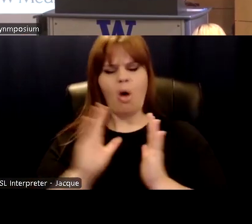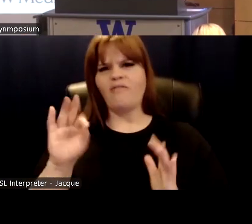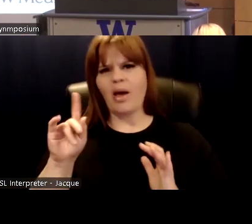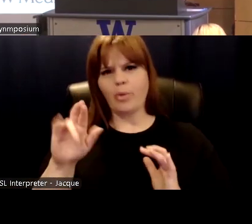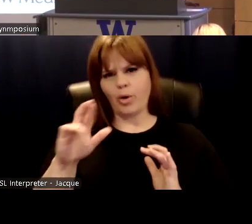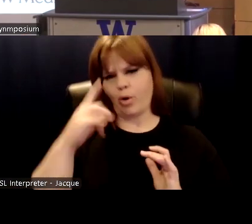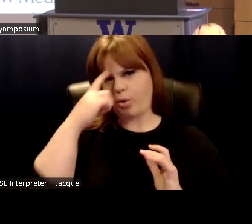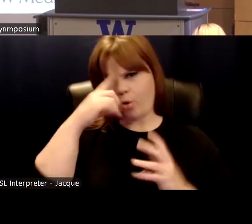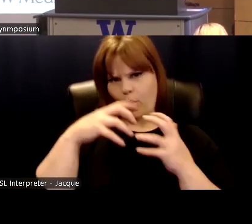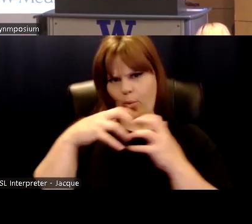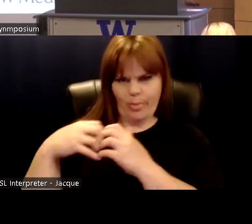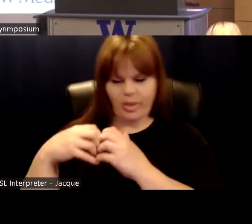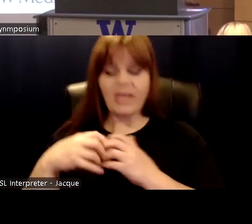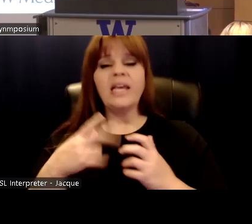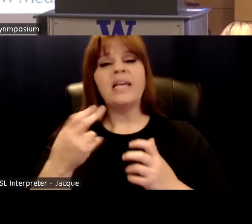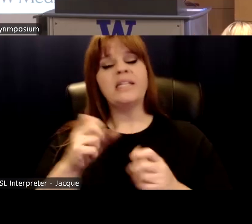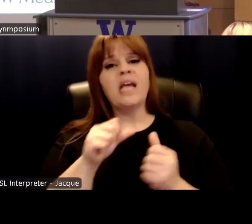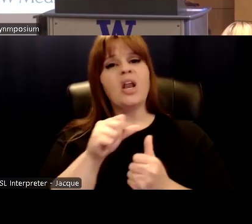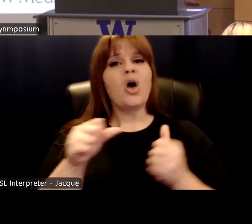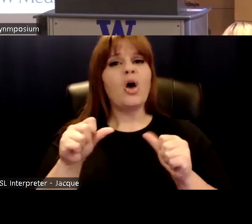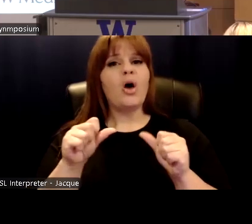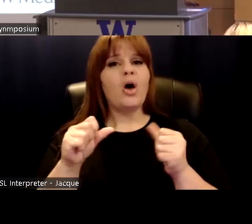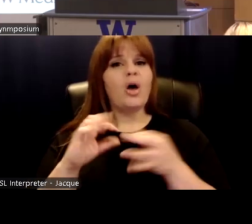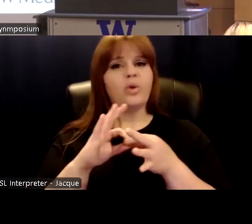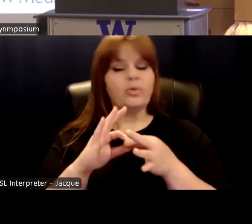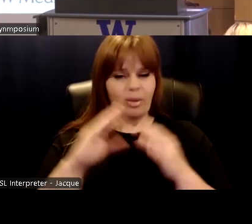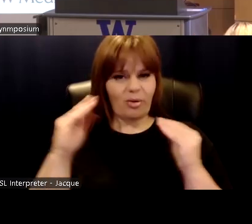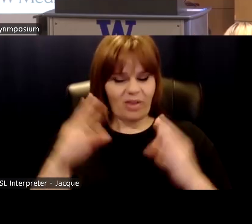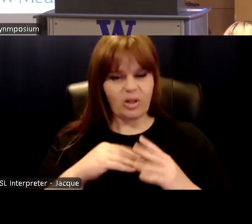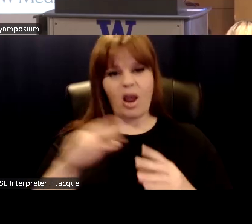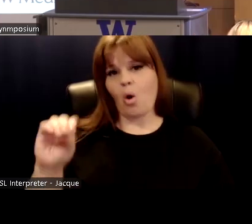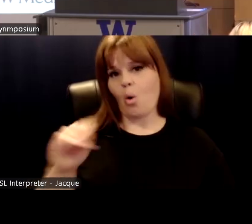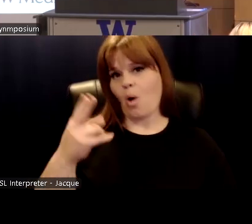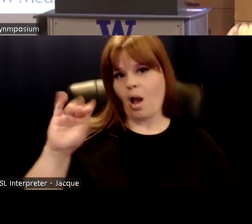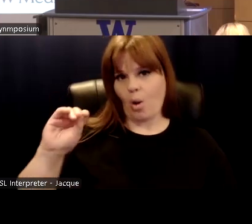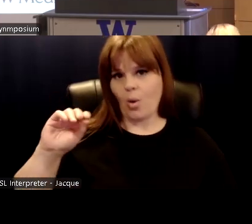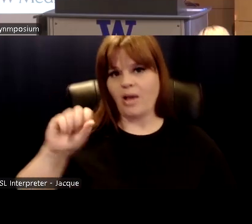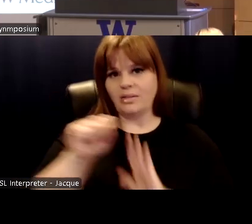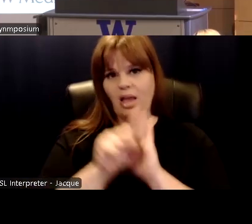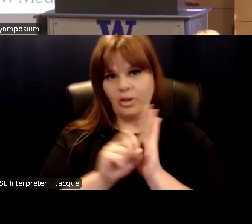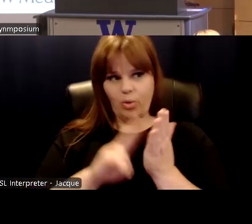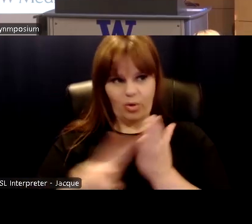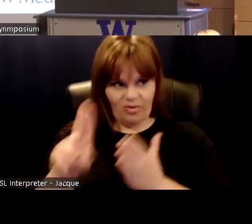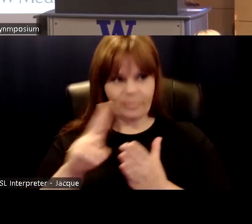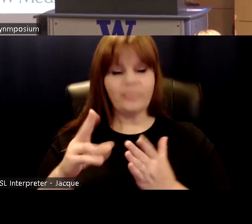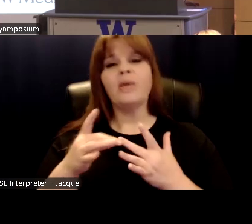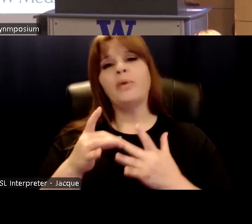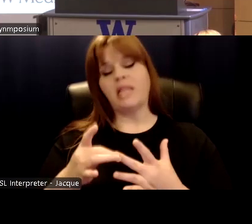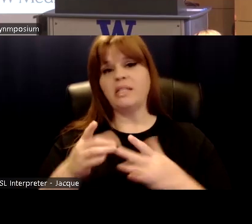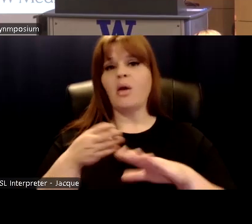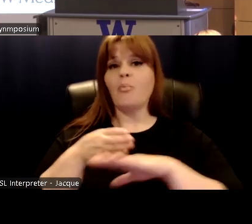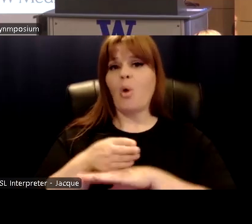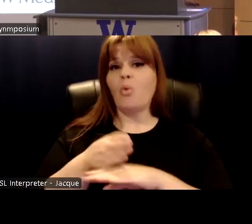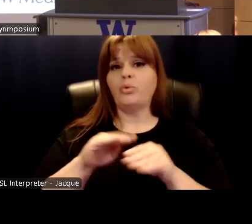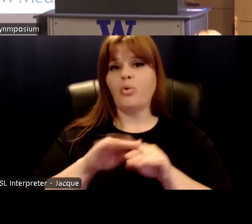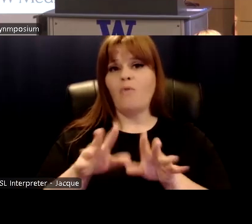Schamess is an associate professor in general internal medicine at The Ohio State University. He has been leading the post-COVID recovery clinic